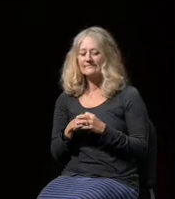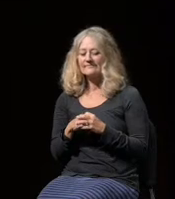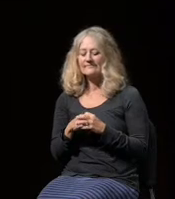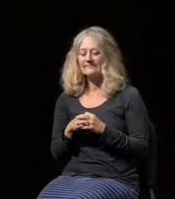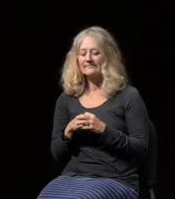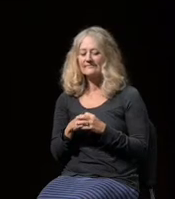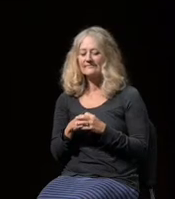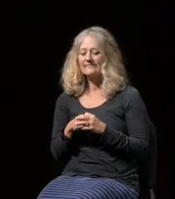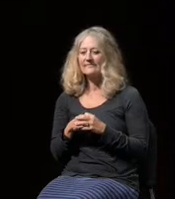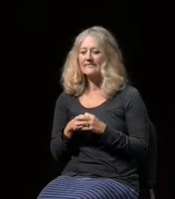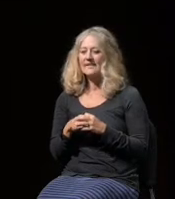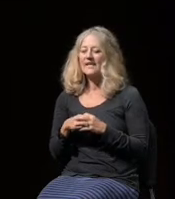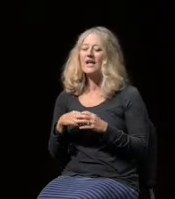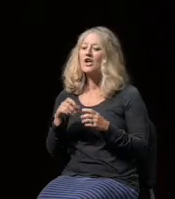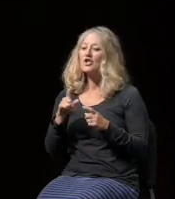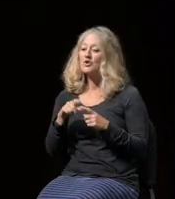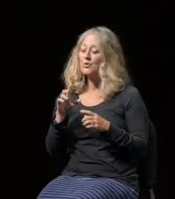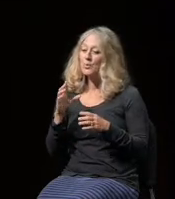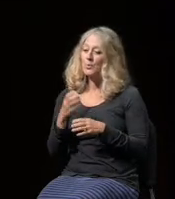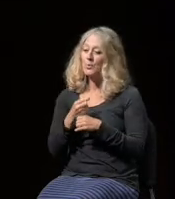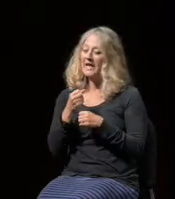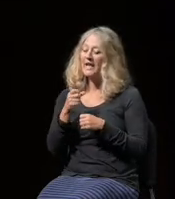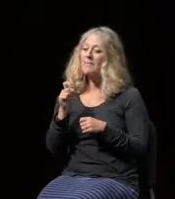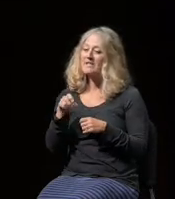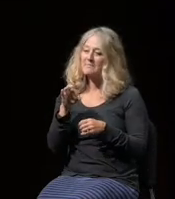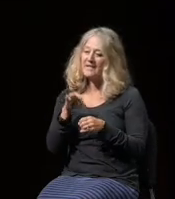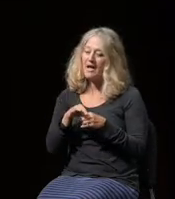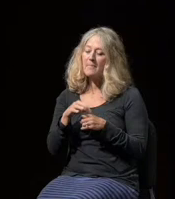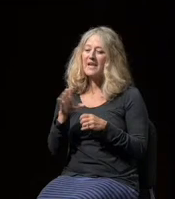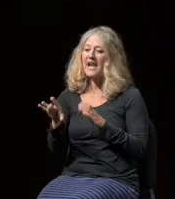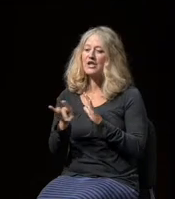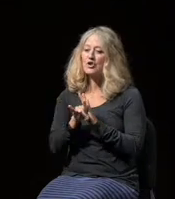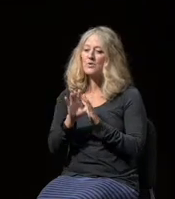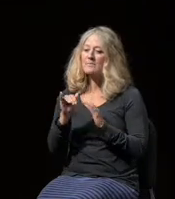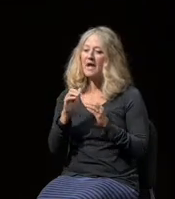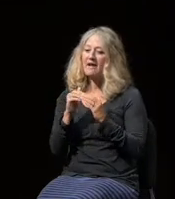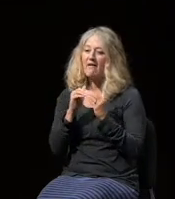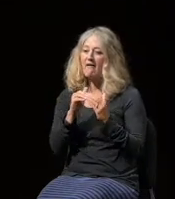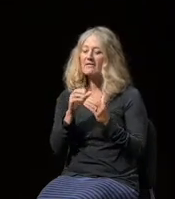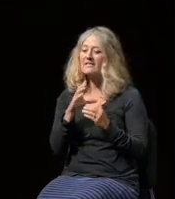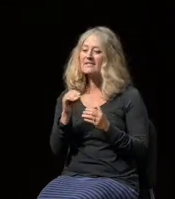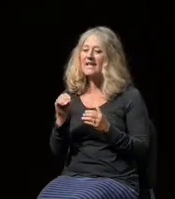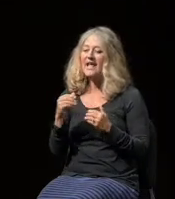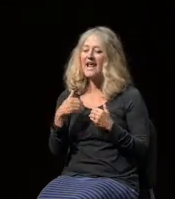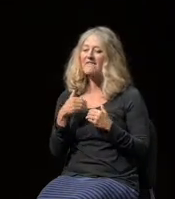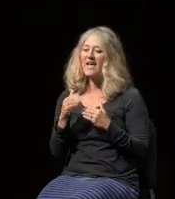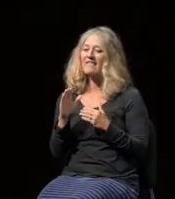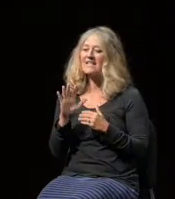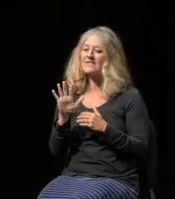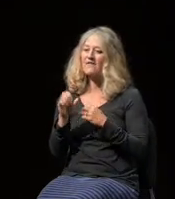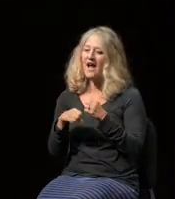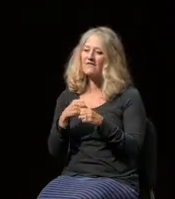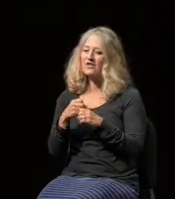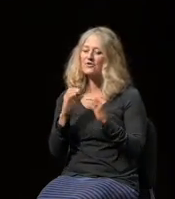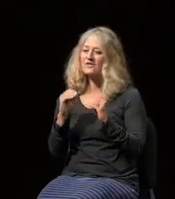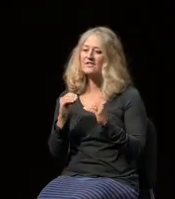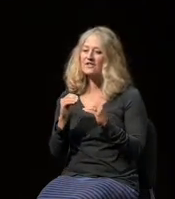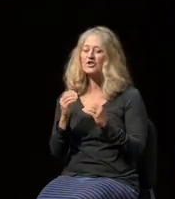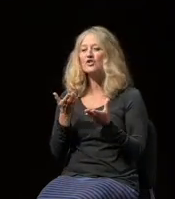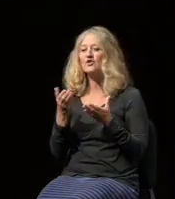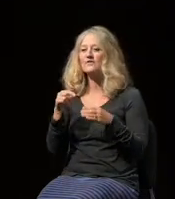To win this award, one must be nominated and selected by their colleagues and have at least 5 years of teaching service at